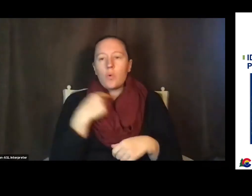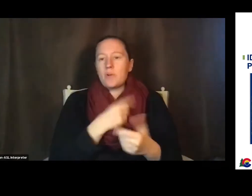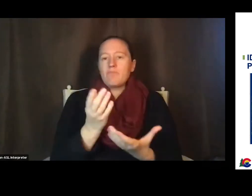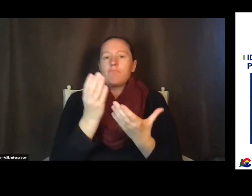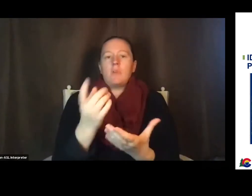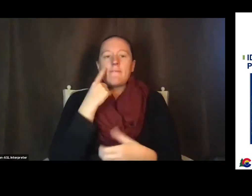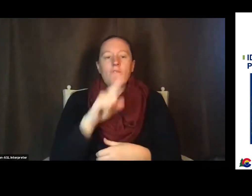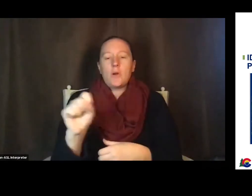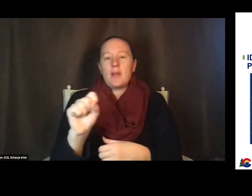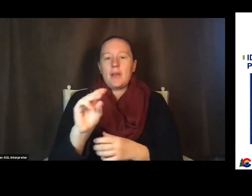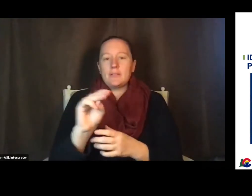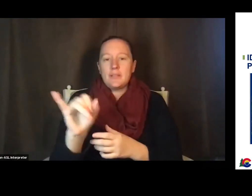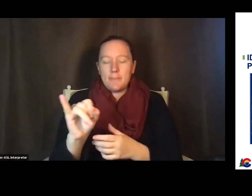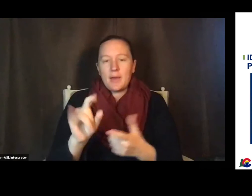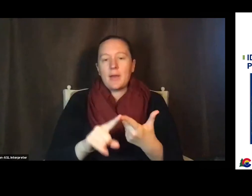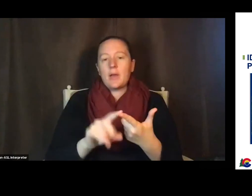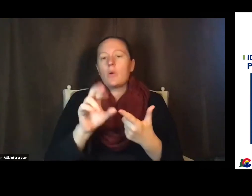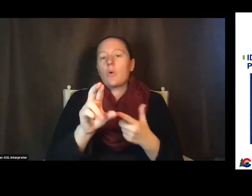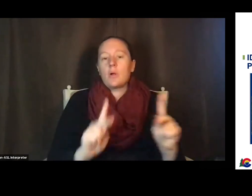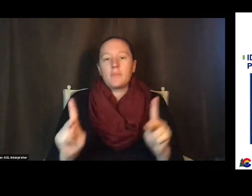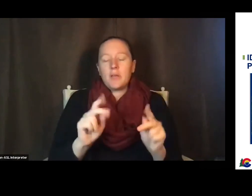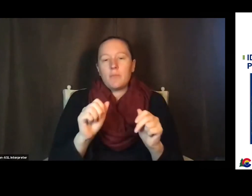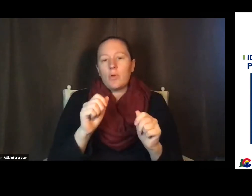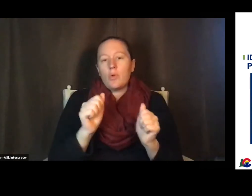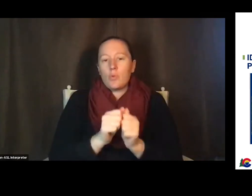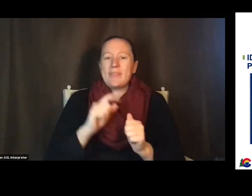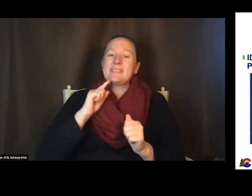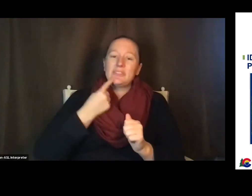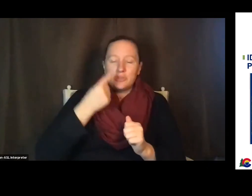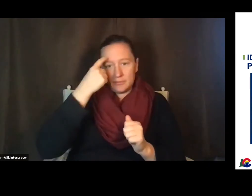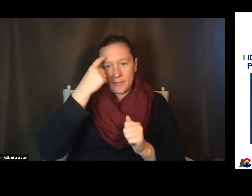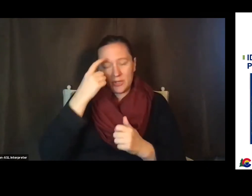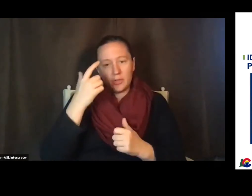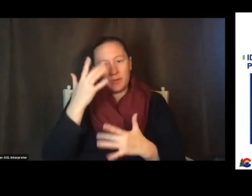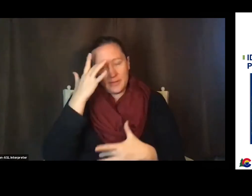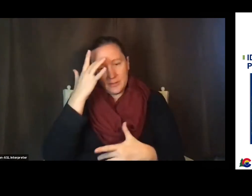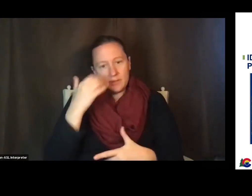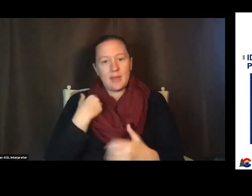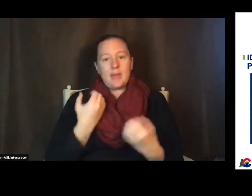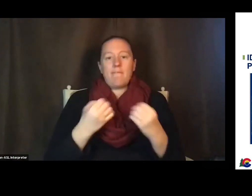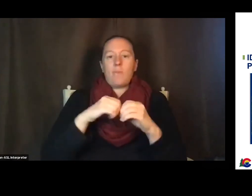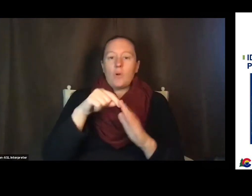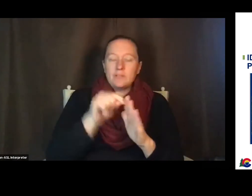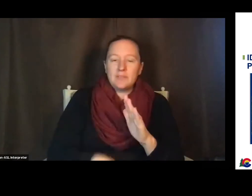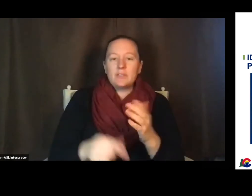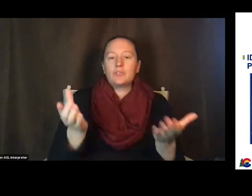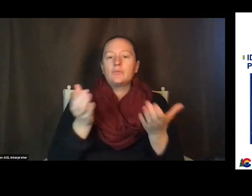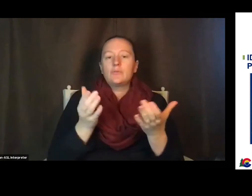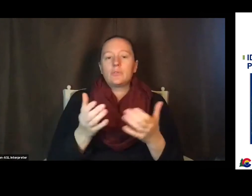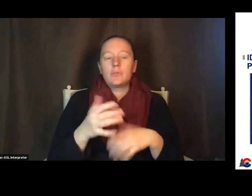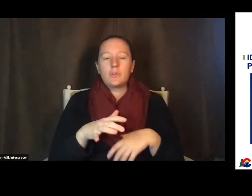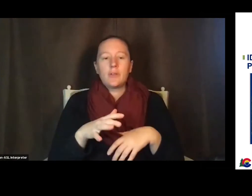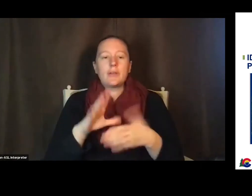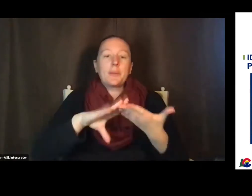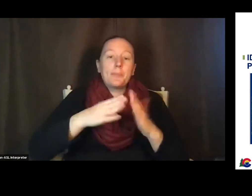the SMI population or individuals living with serious mental illness is having more intensive services like assertive community